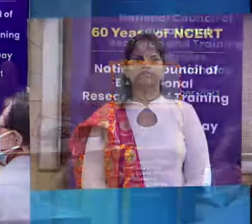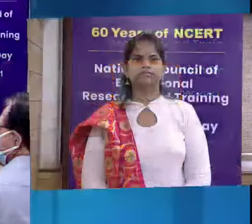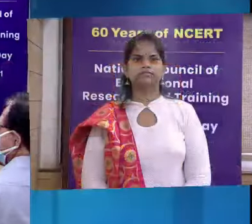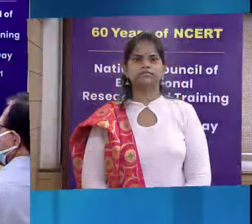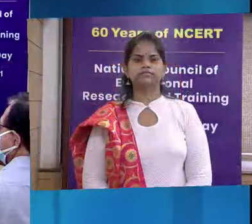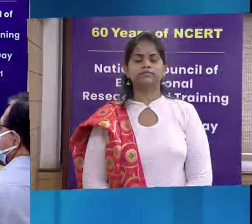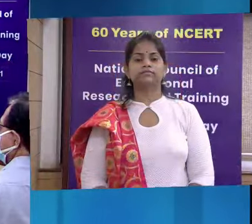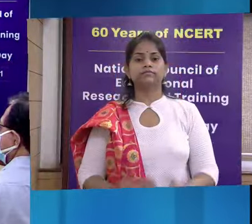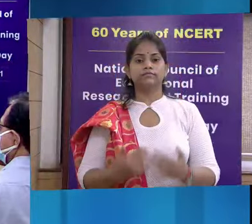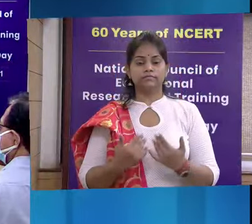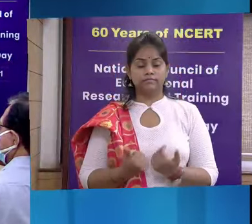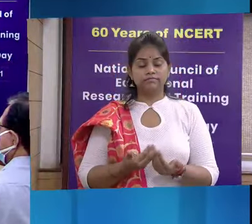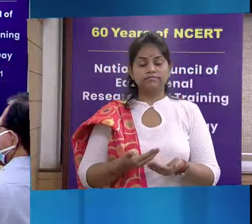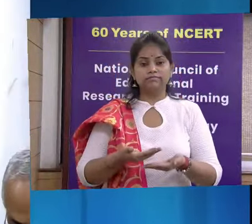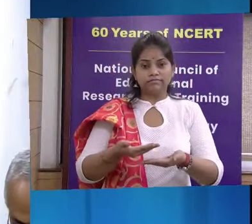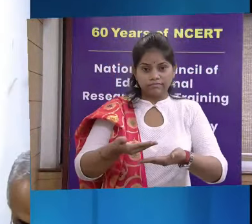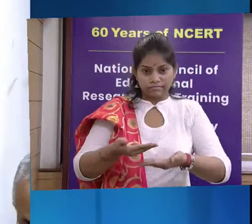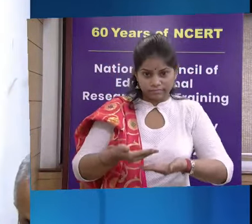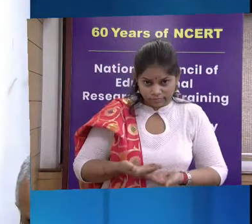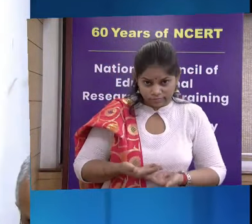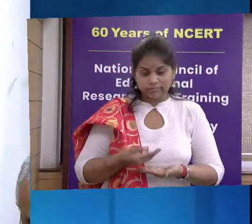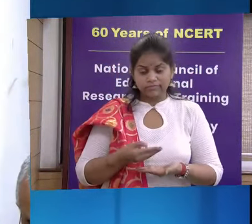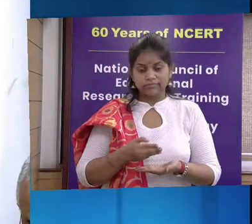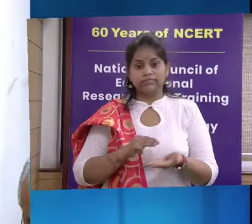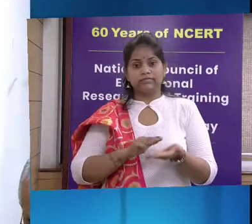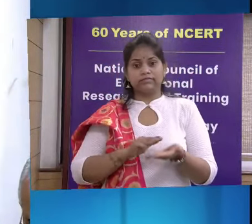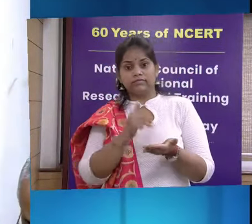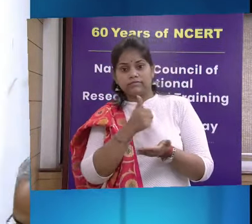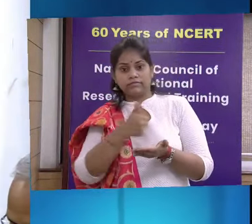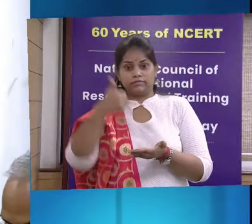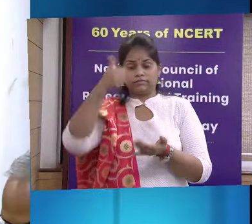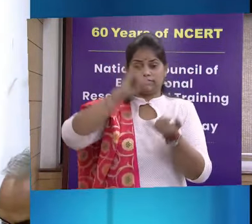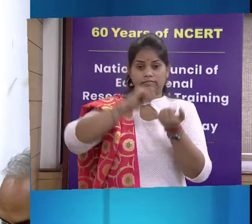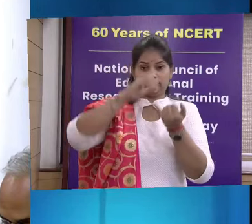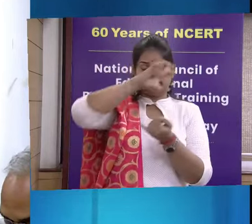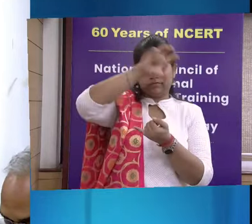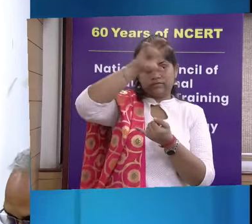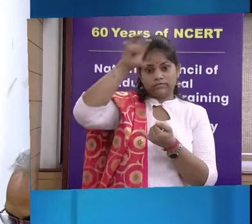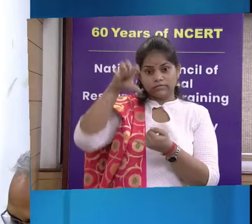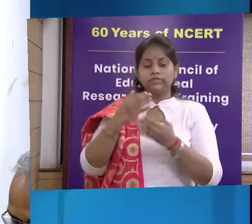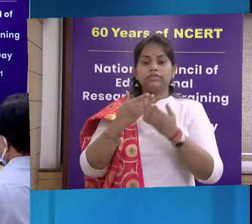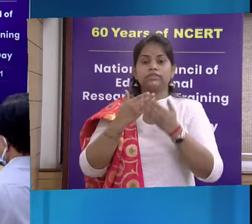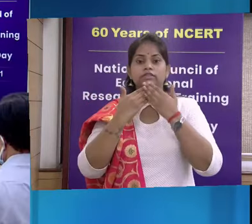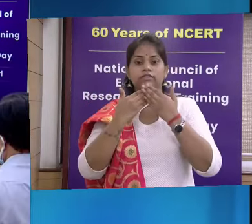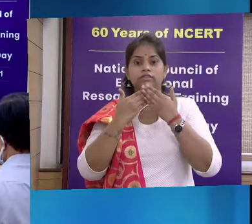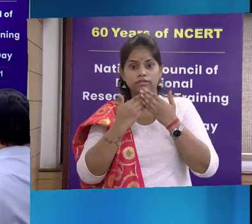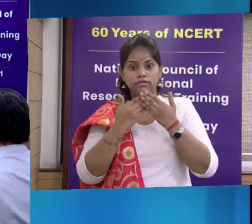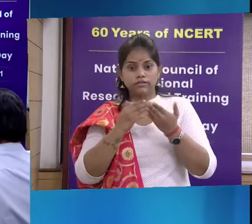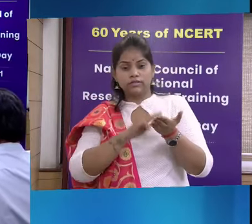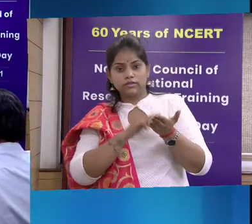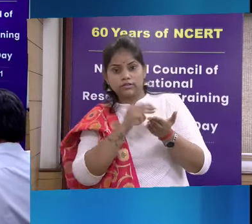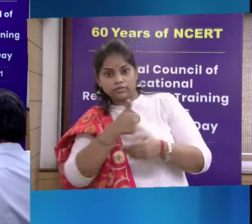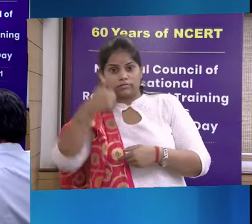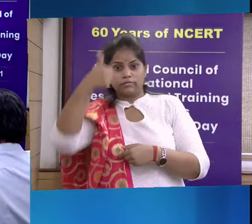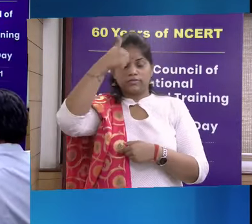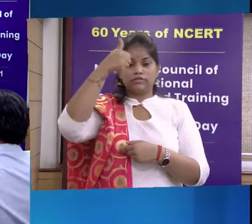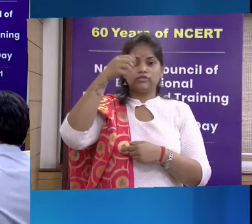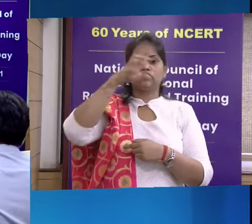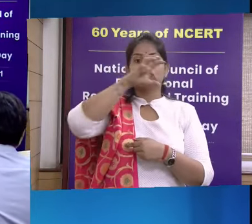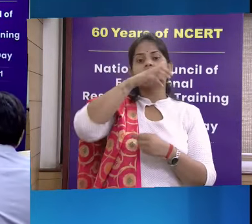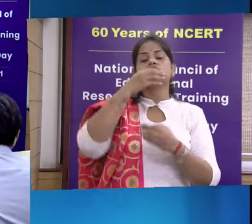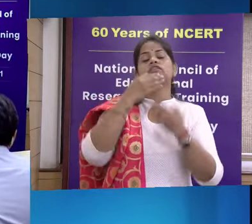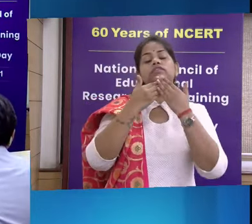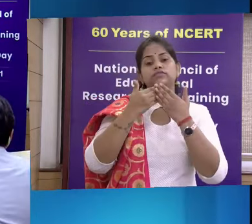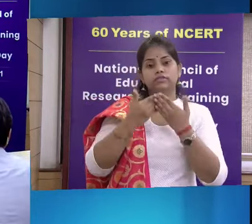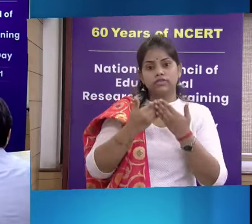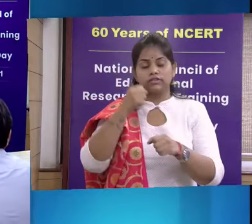Now I would request Honorable Minister of State for Education, Ministry of Education, Government of India, Dr. Subhash Sarkar,